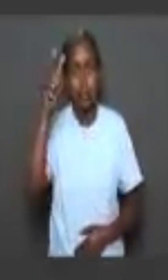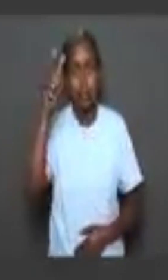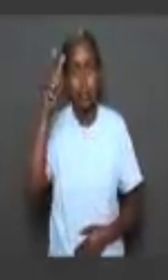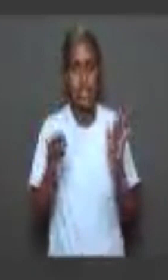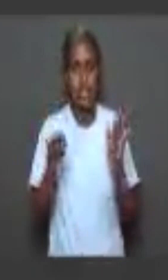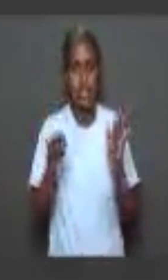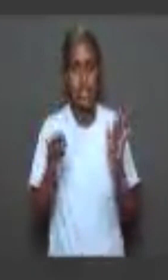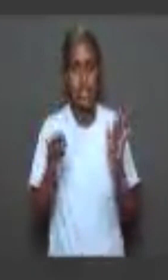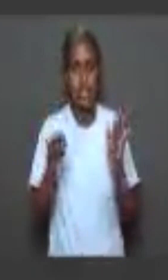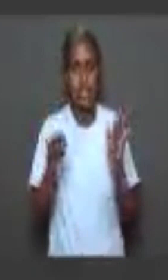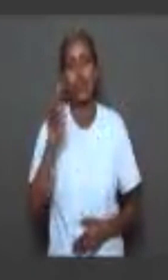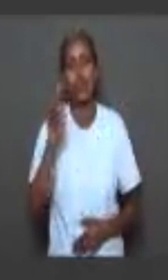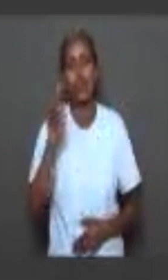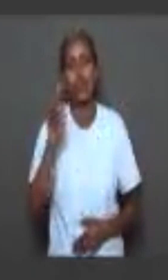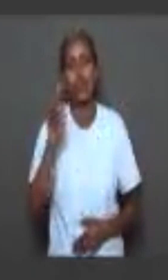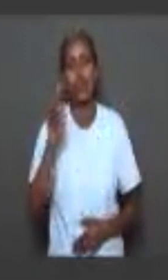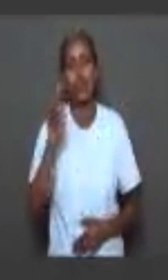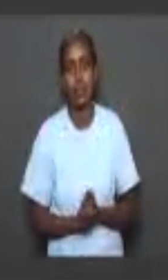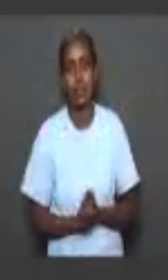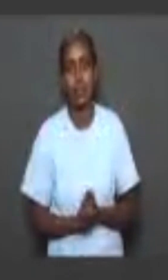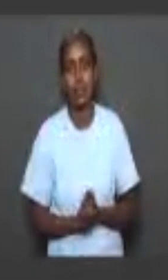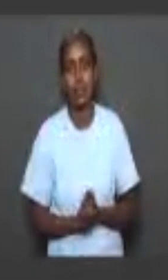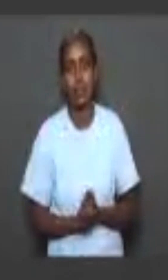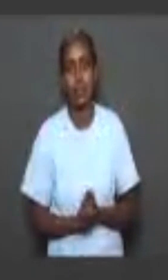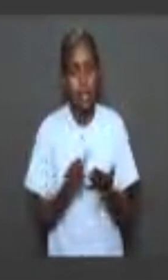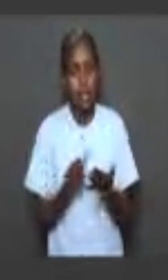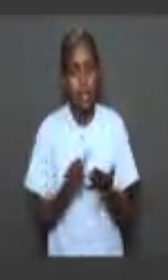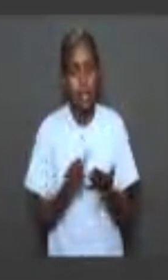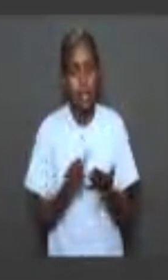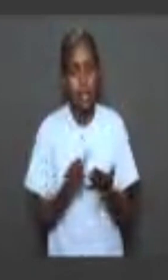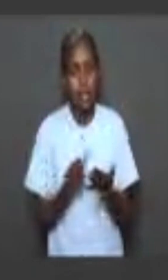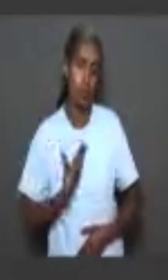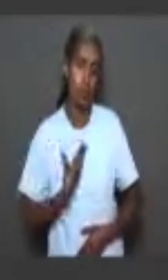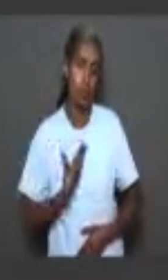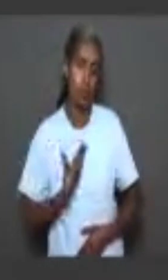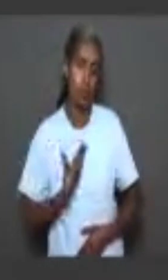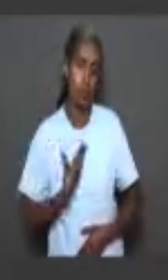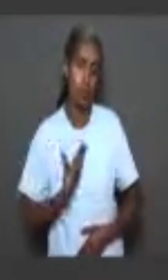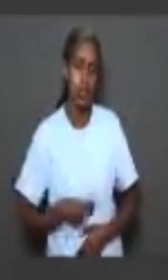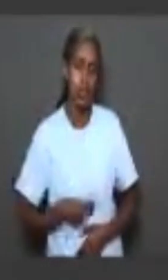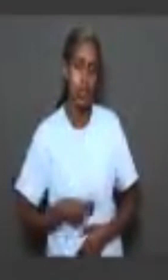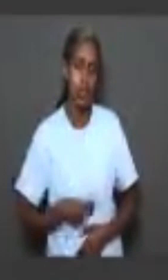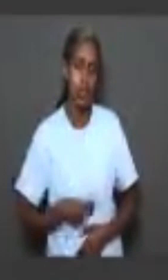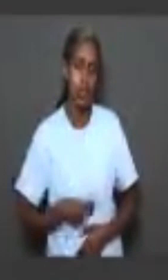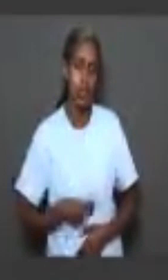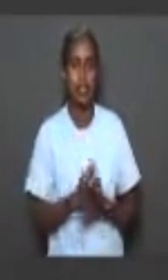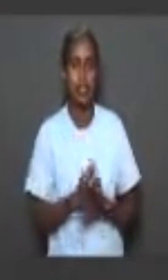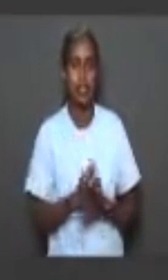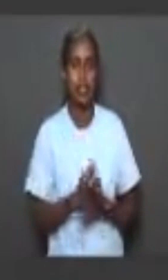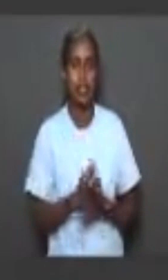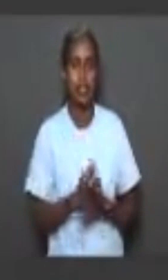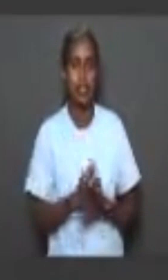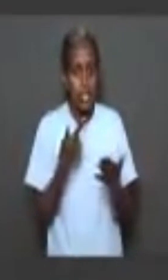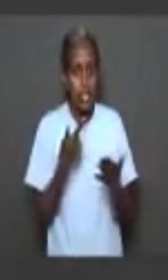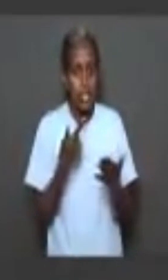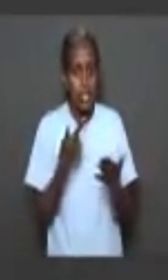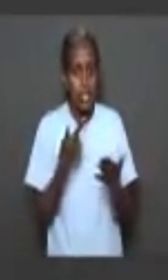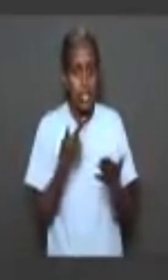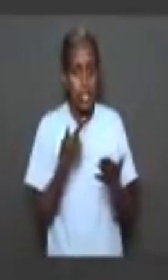-1, there are no elements of X that can